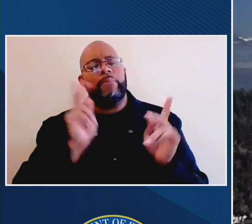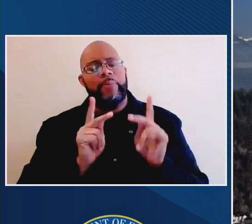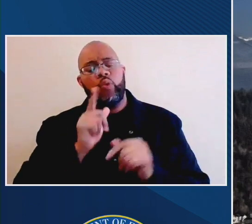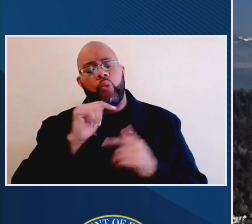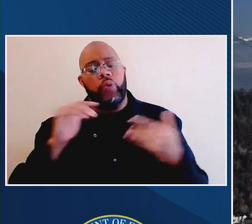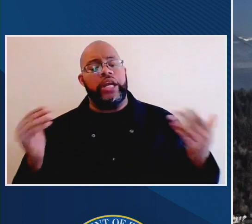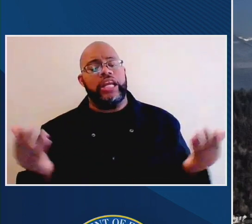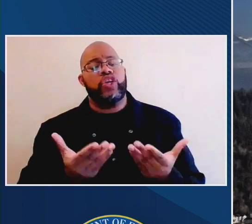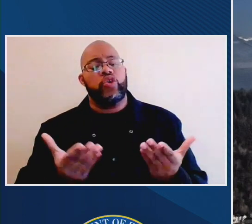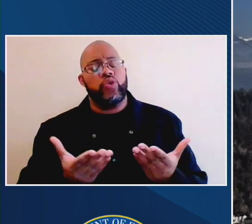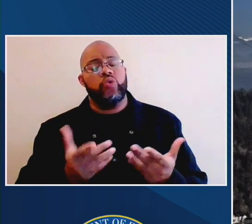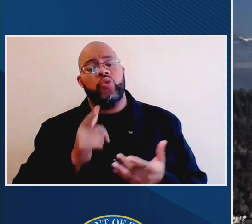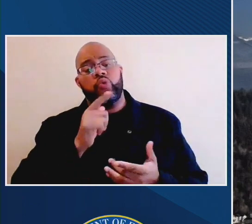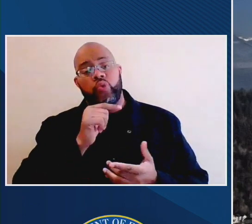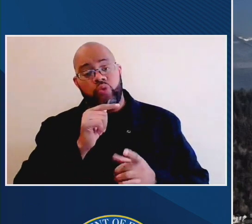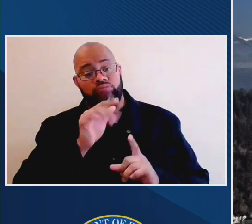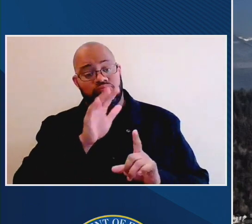that is not really